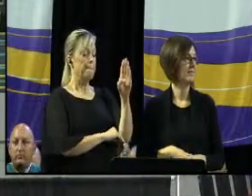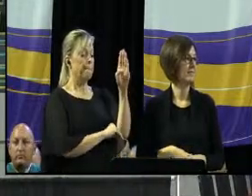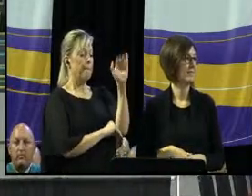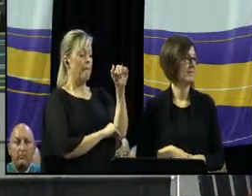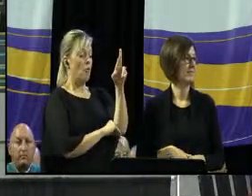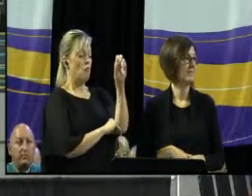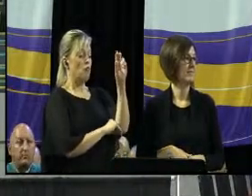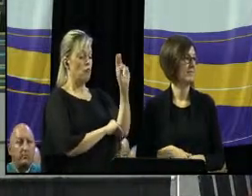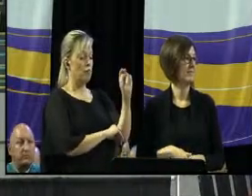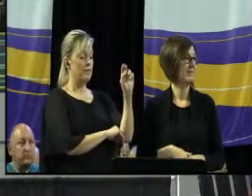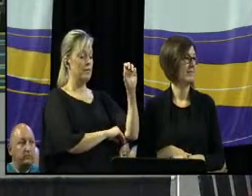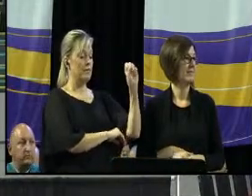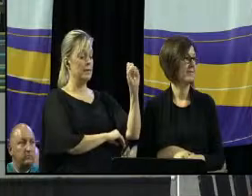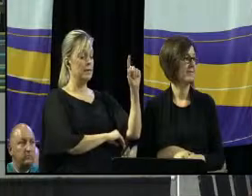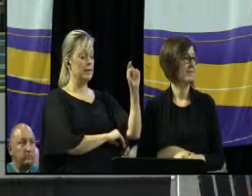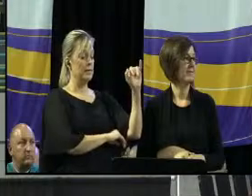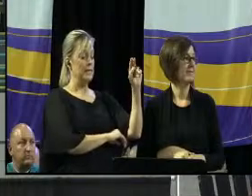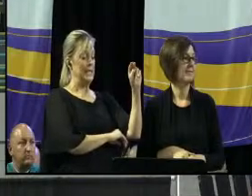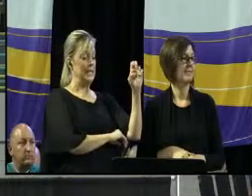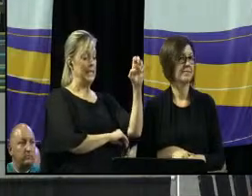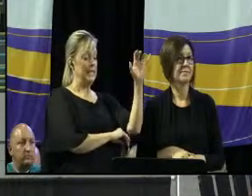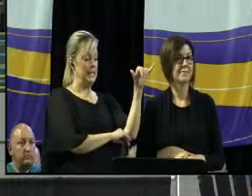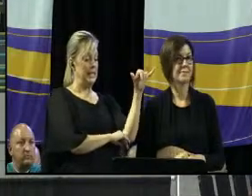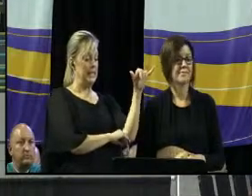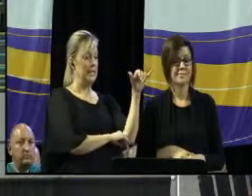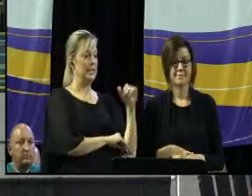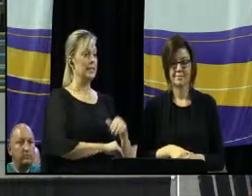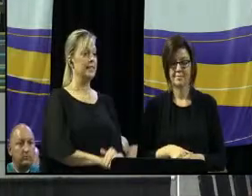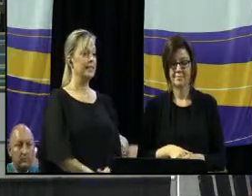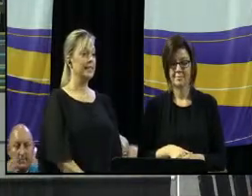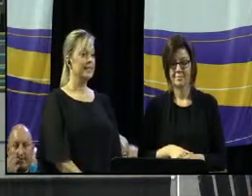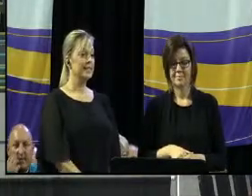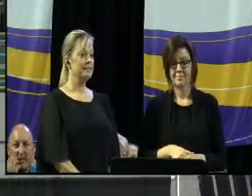Byron Levern Stinney Jr.